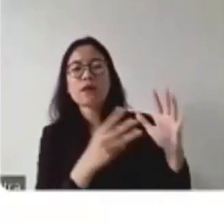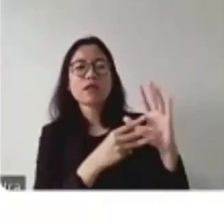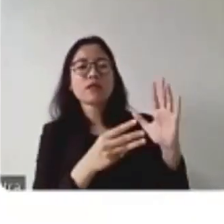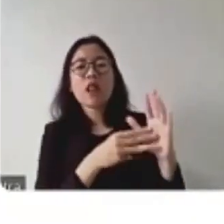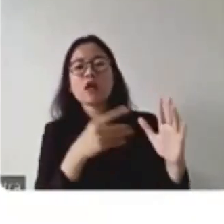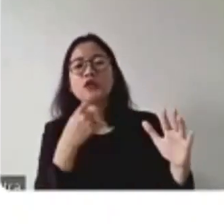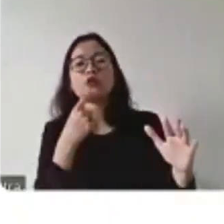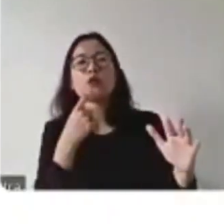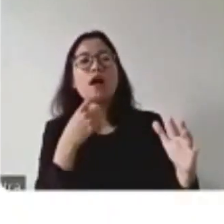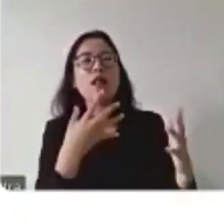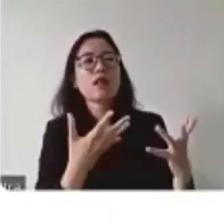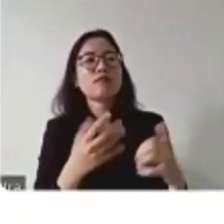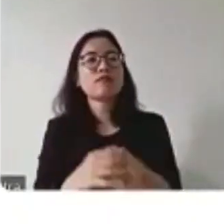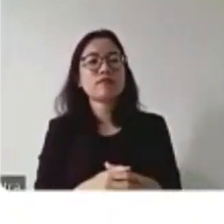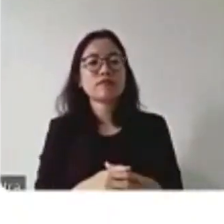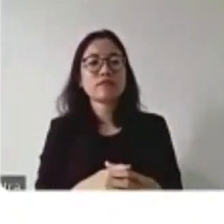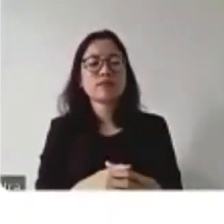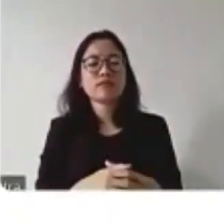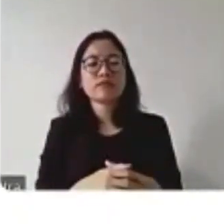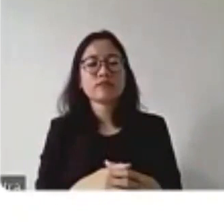children. Yeah. If